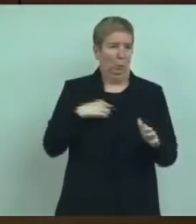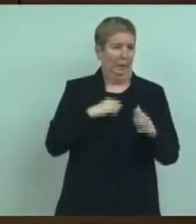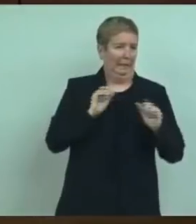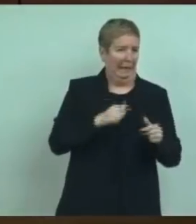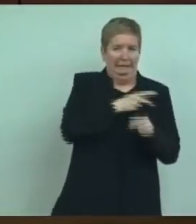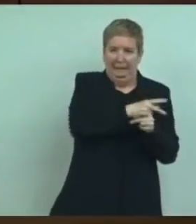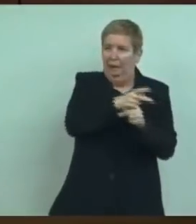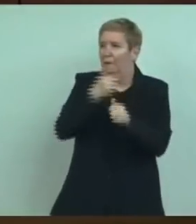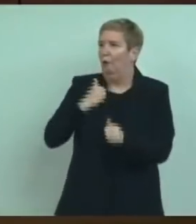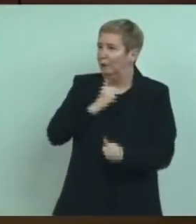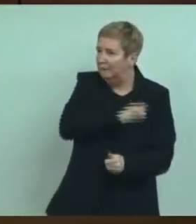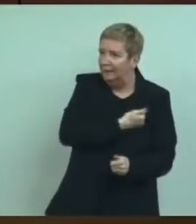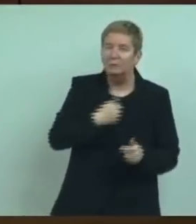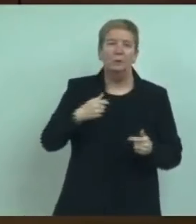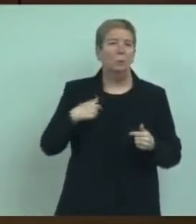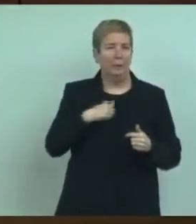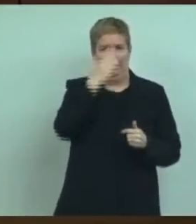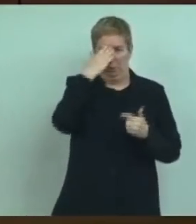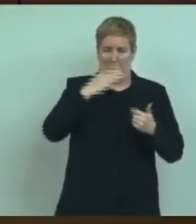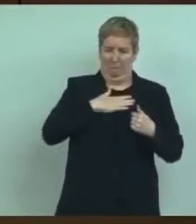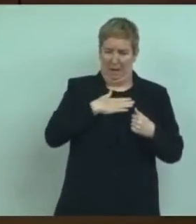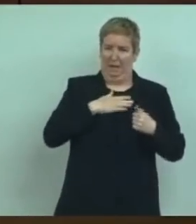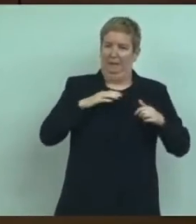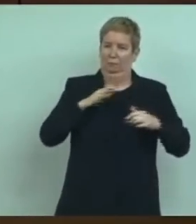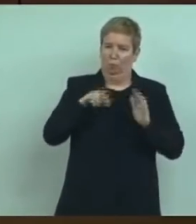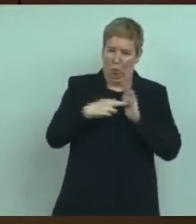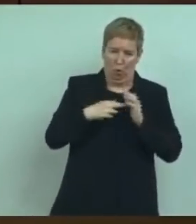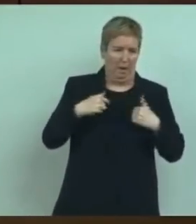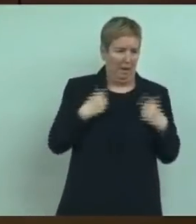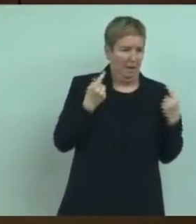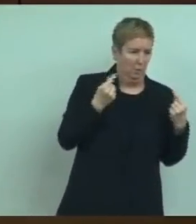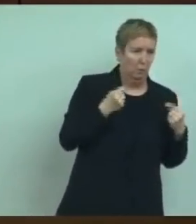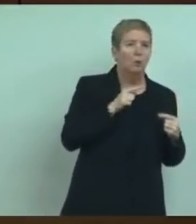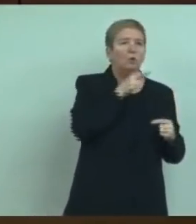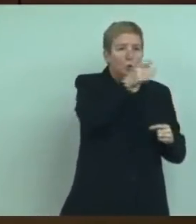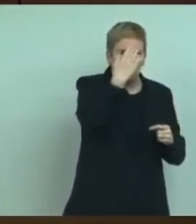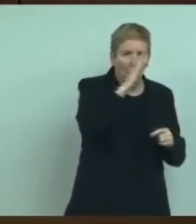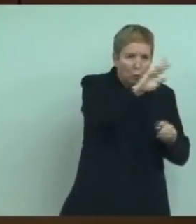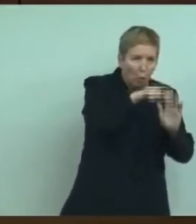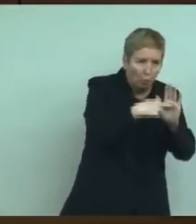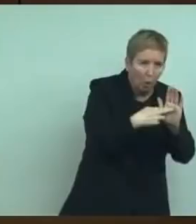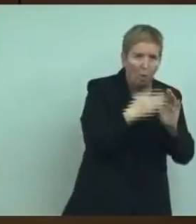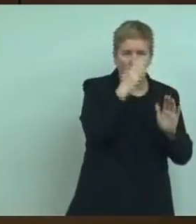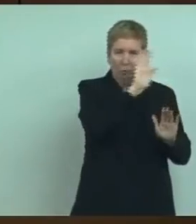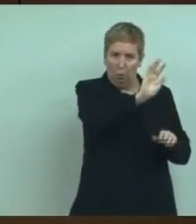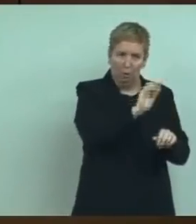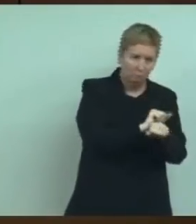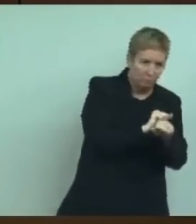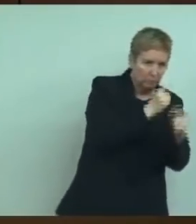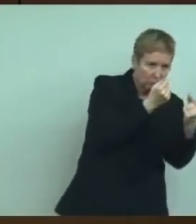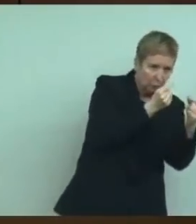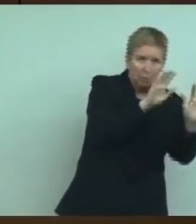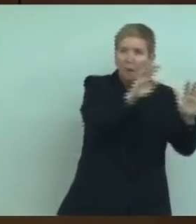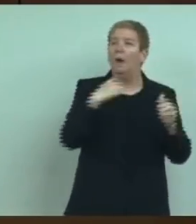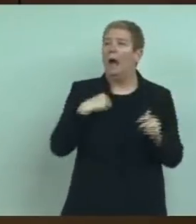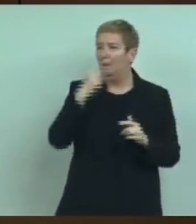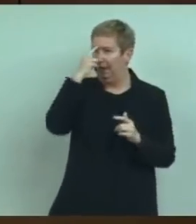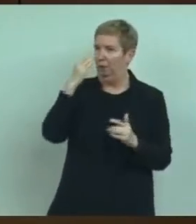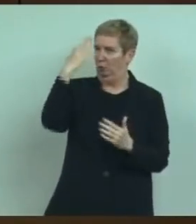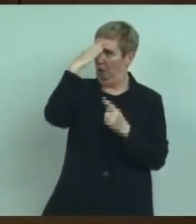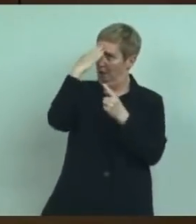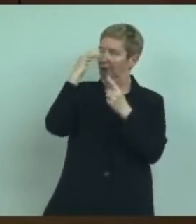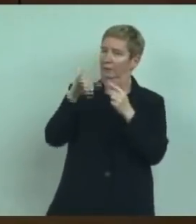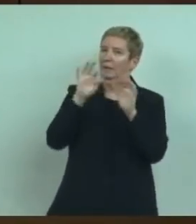you, that you're doing your social contract to protect us by doing social distancing and mitigating contact with other